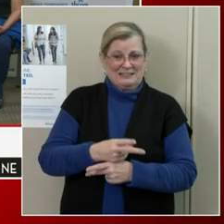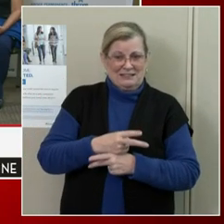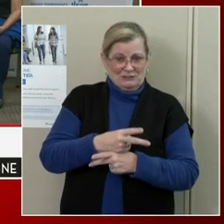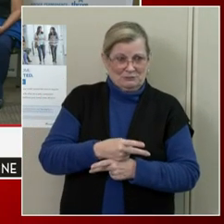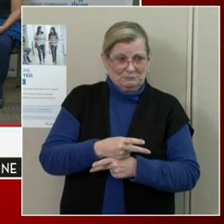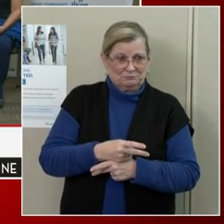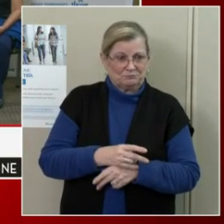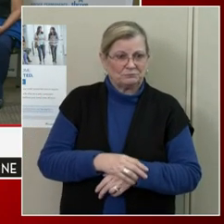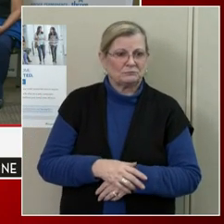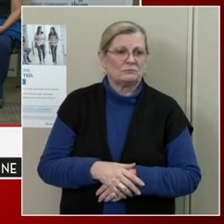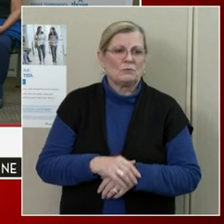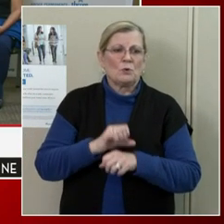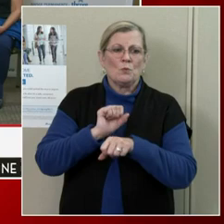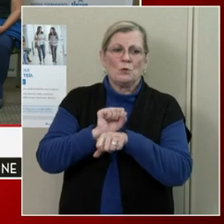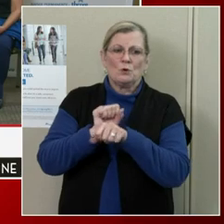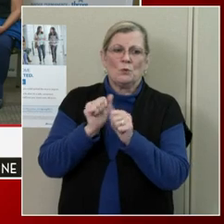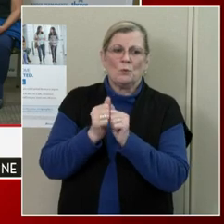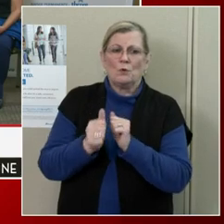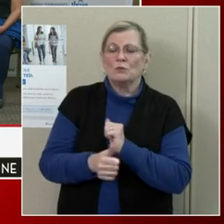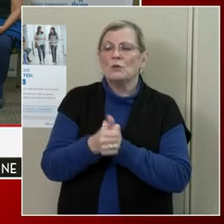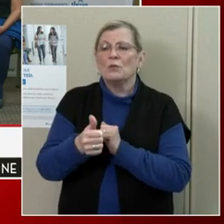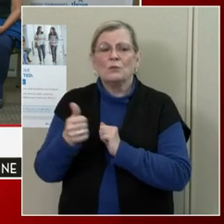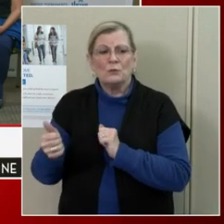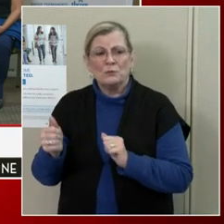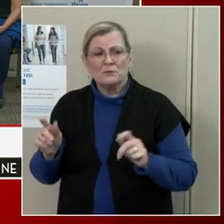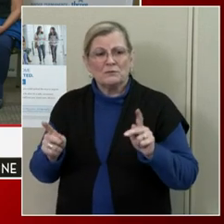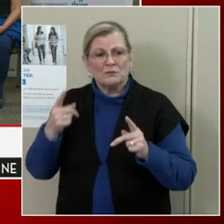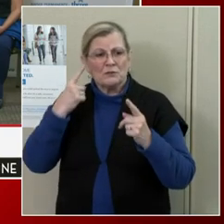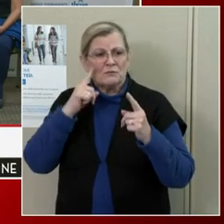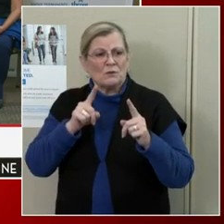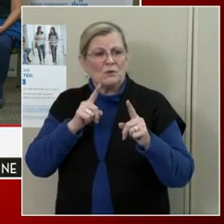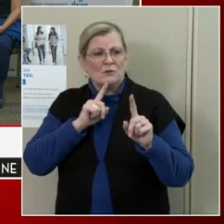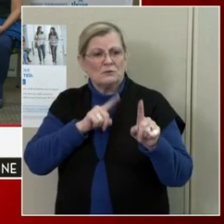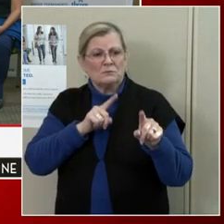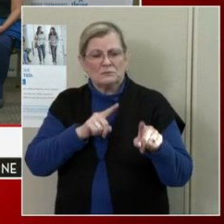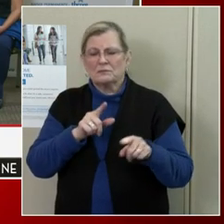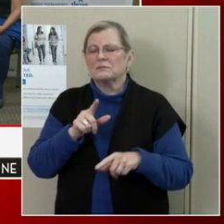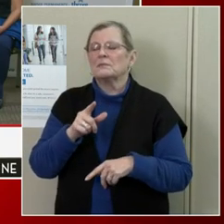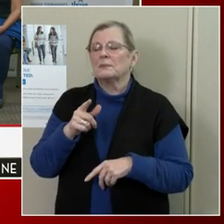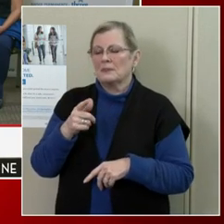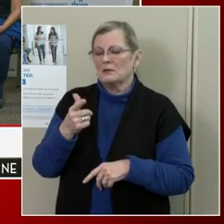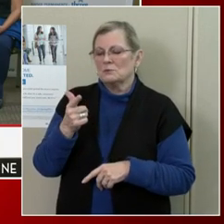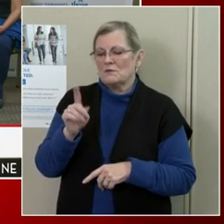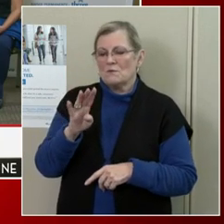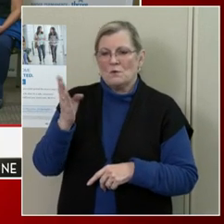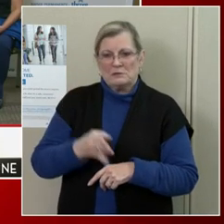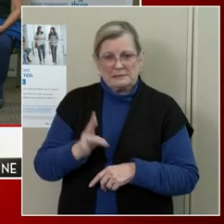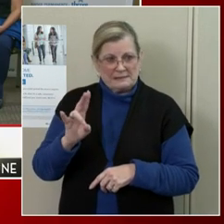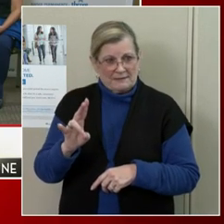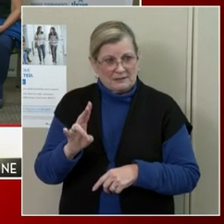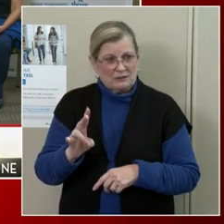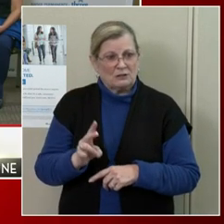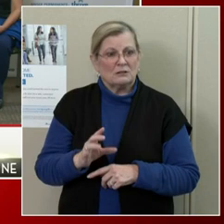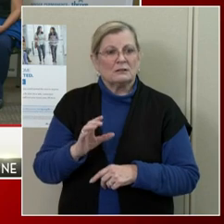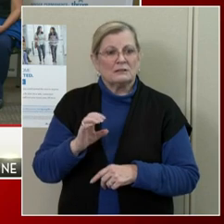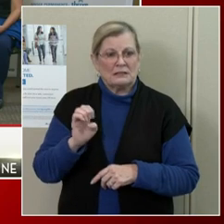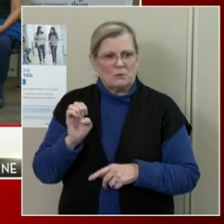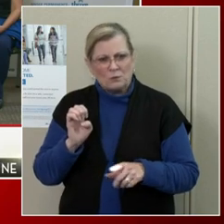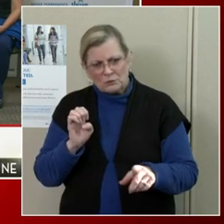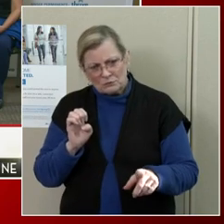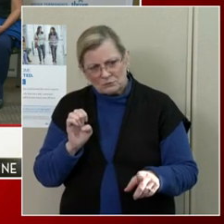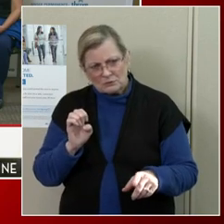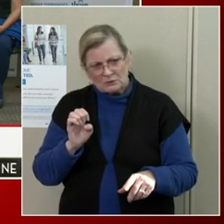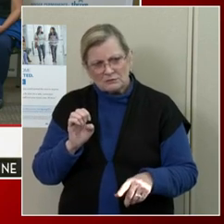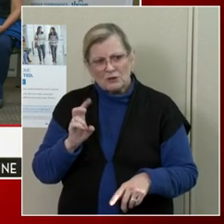with others to achieve 24/7 virtual access within 4 or 5 hours to our doctors in